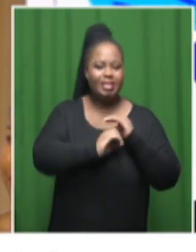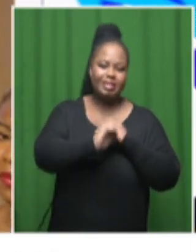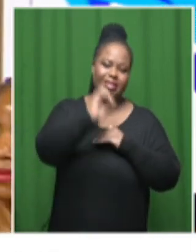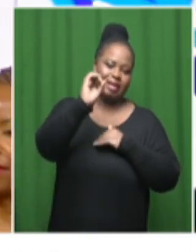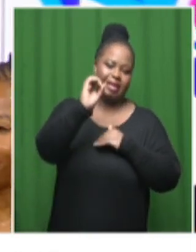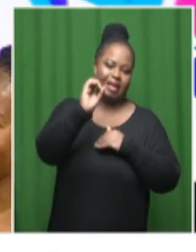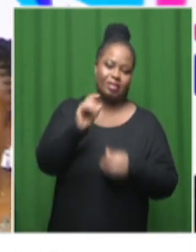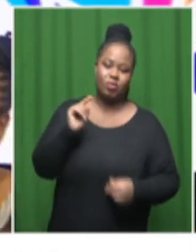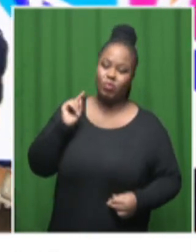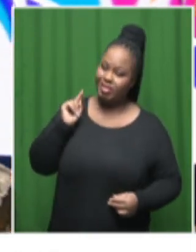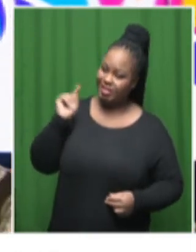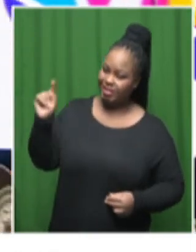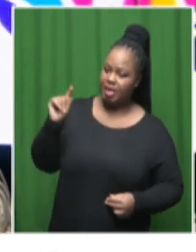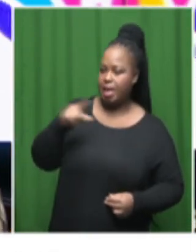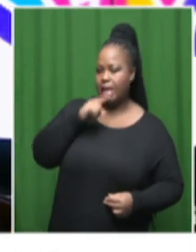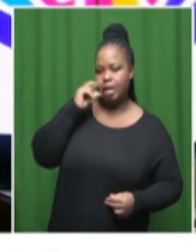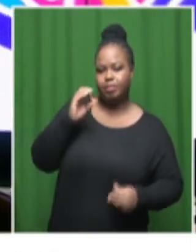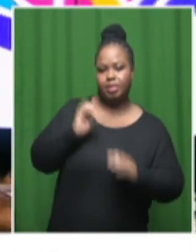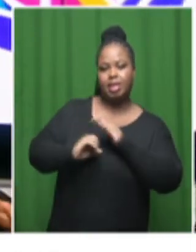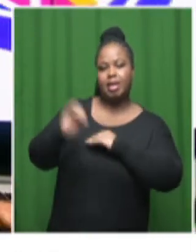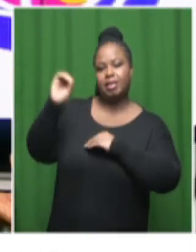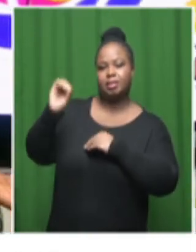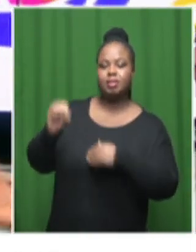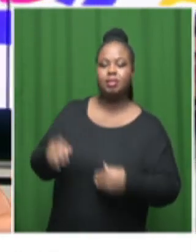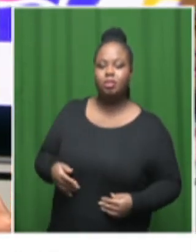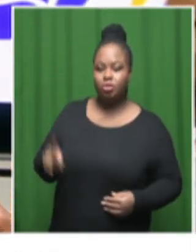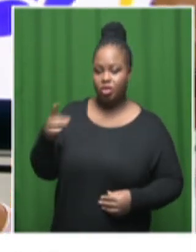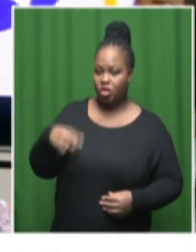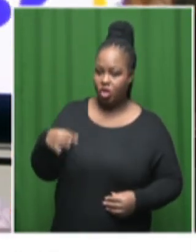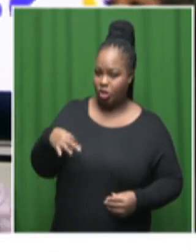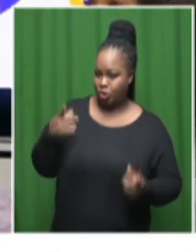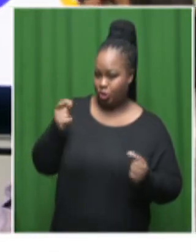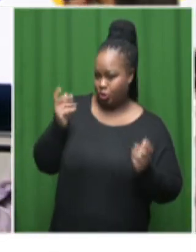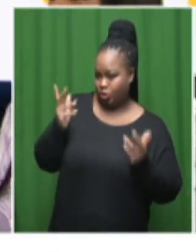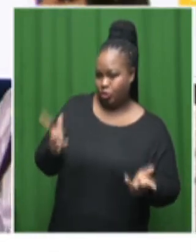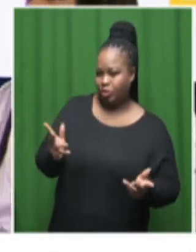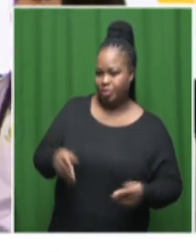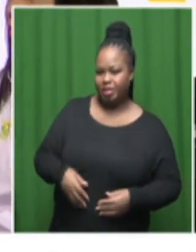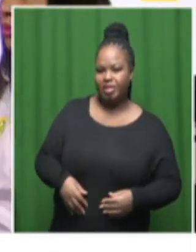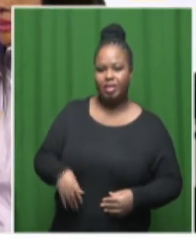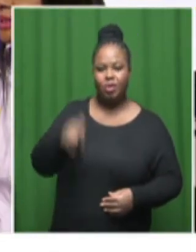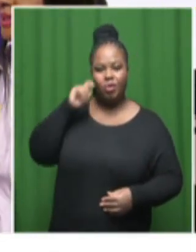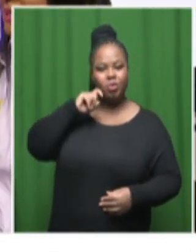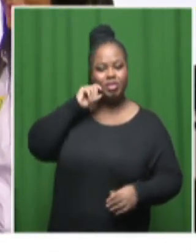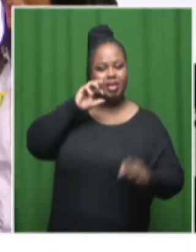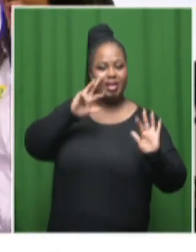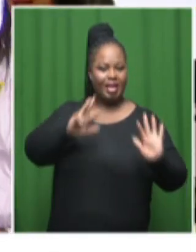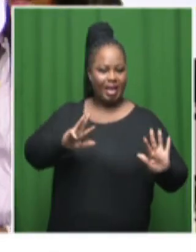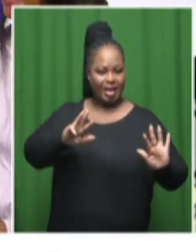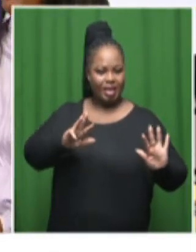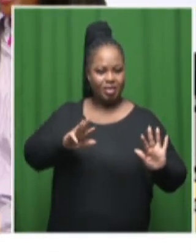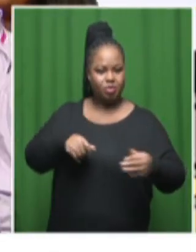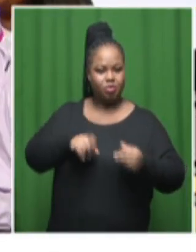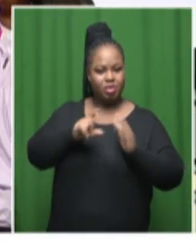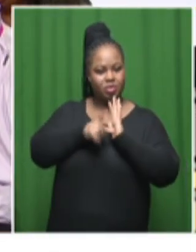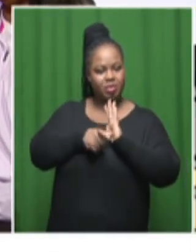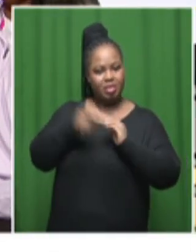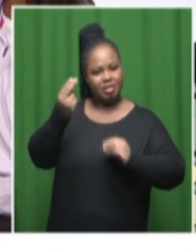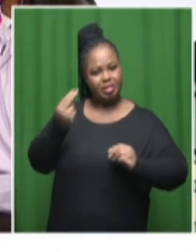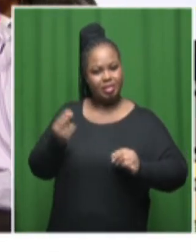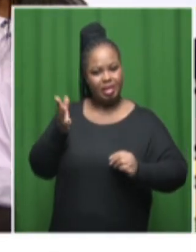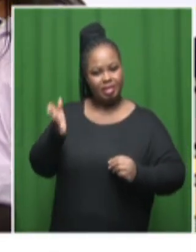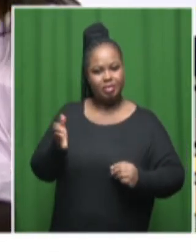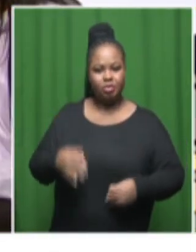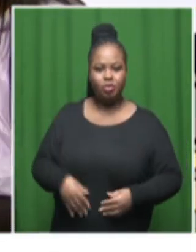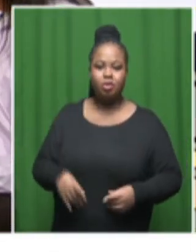So this is what the little girl that did this. Funny enough, it's a 9-year-old that designed the mascot,